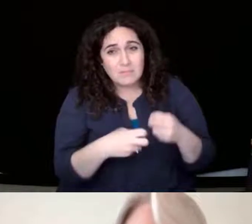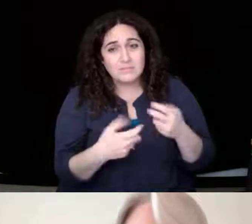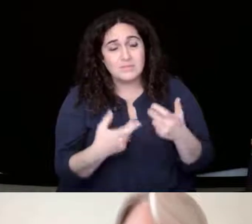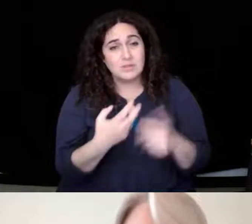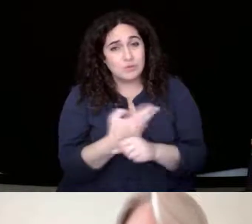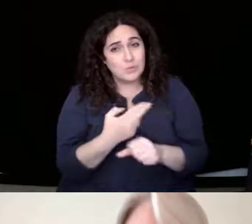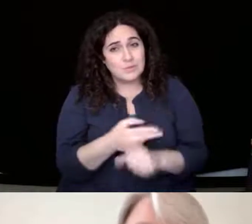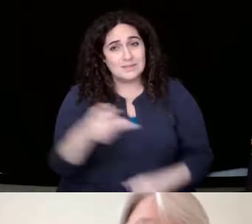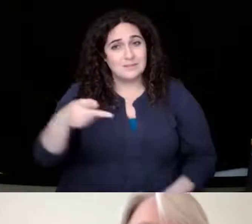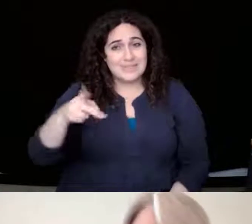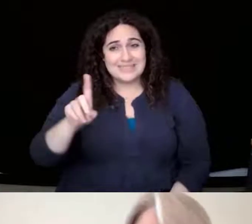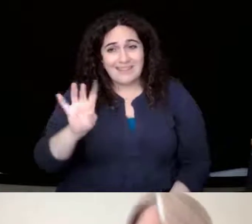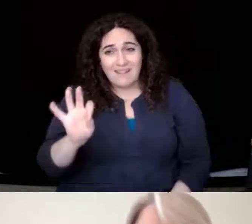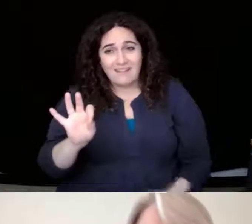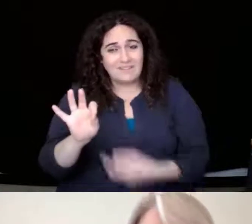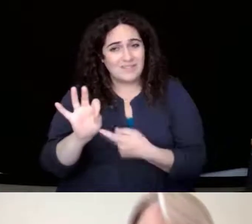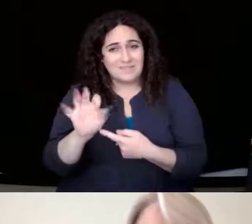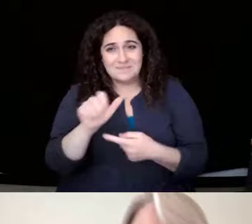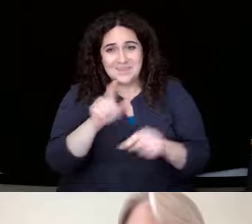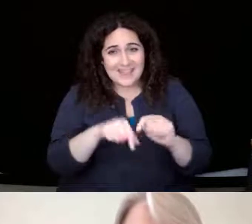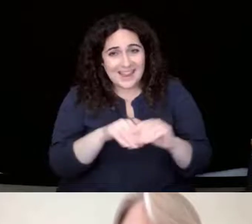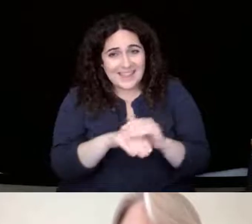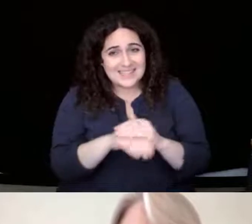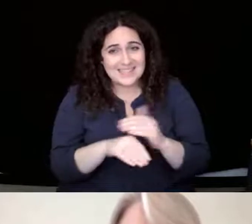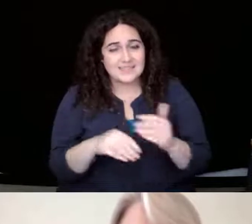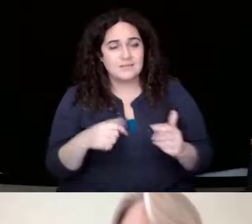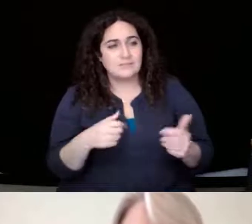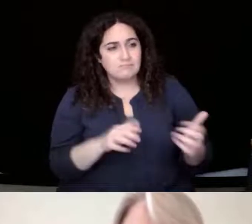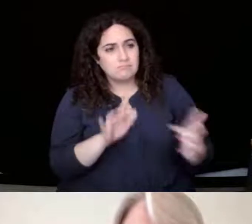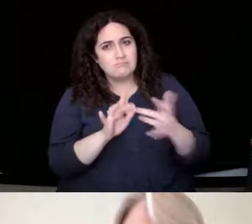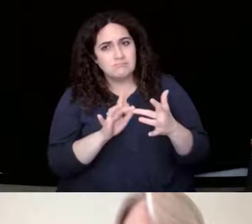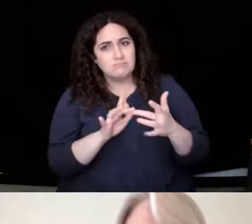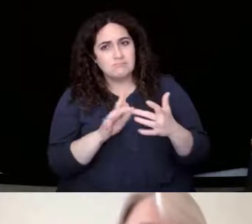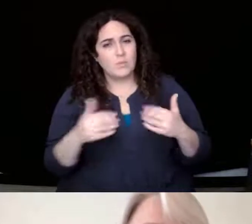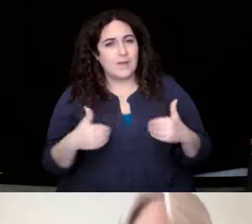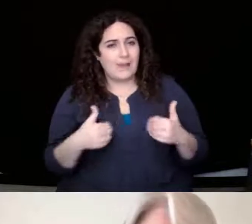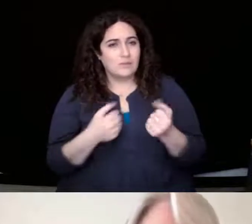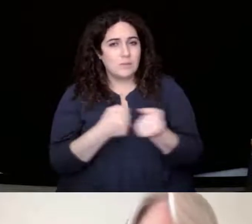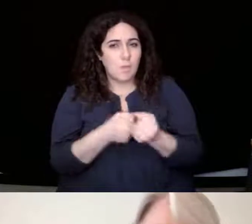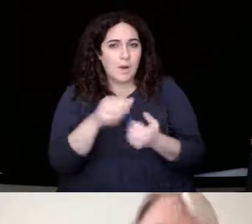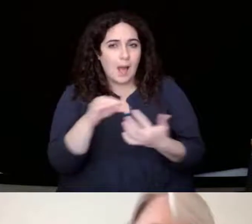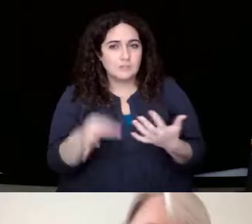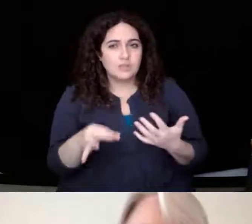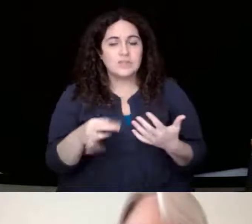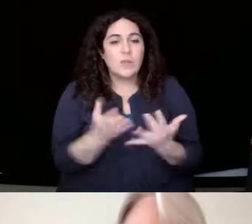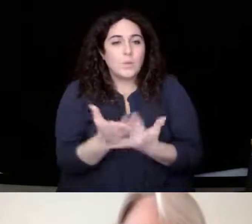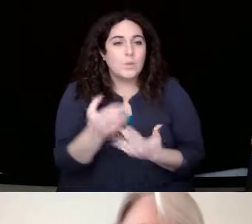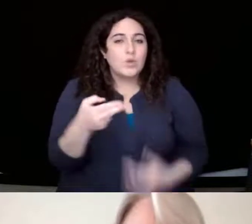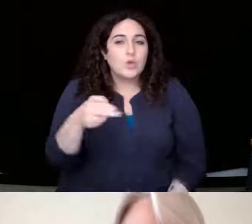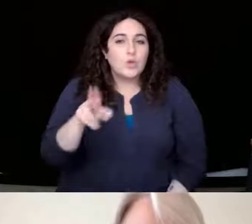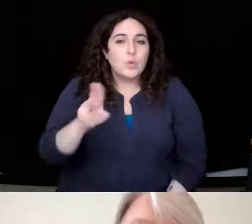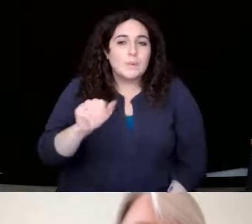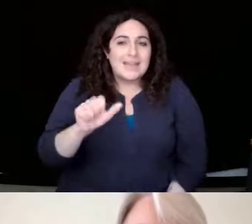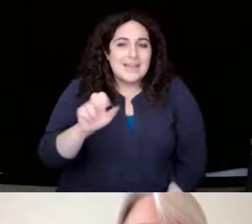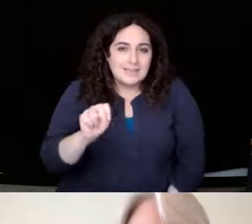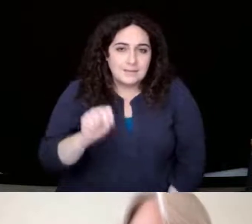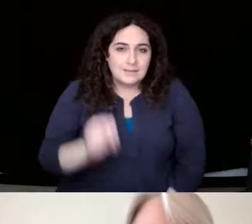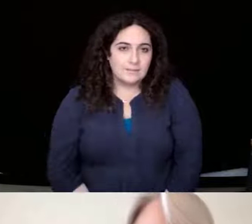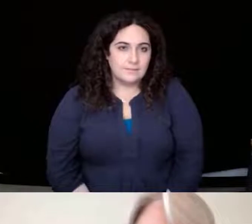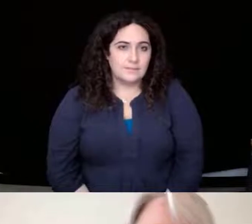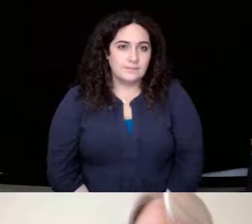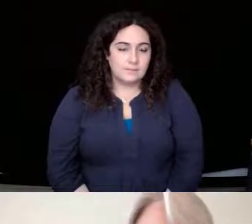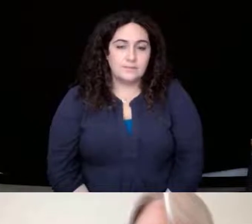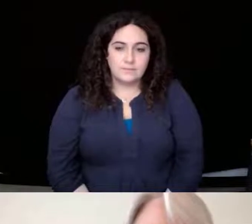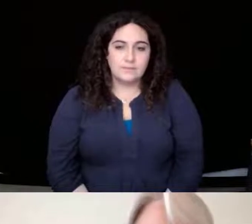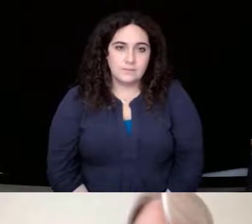that is not accessible, here's the support we provide to you to do a human-based accessibility layer over the